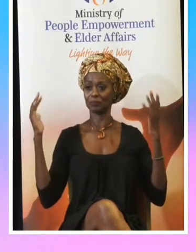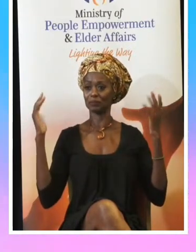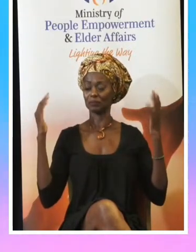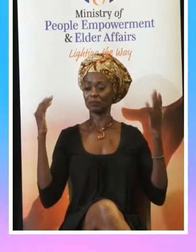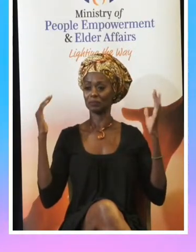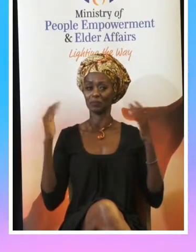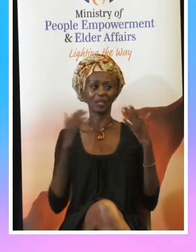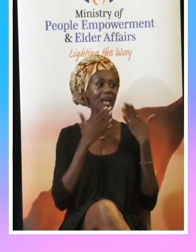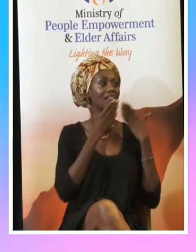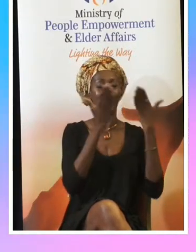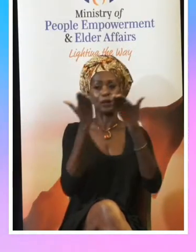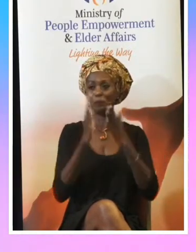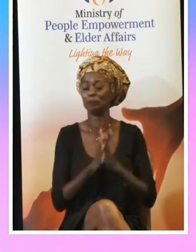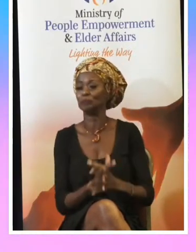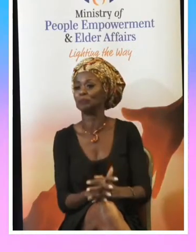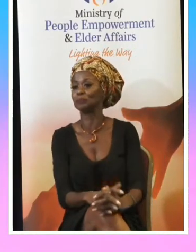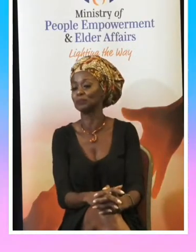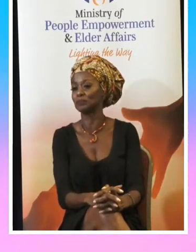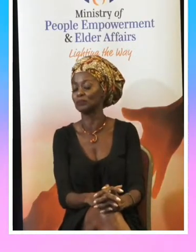Thank you.